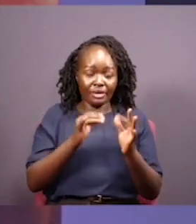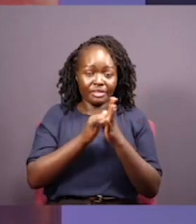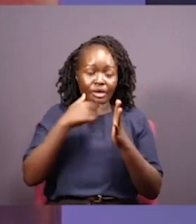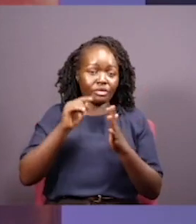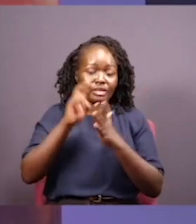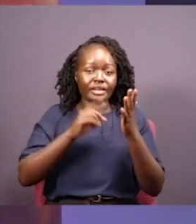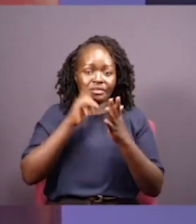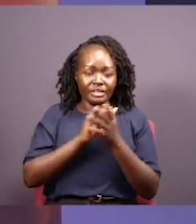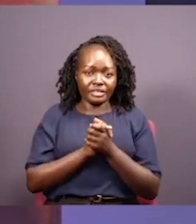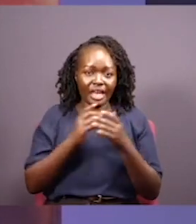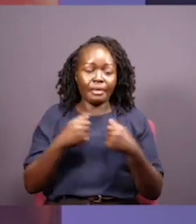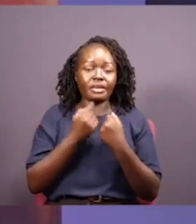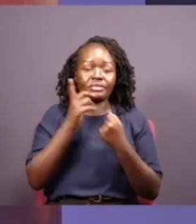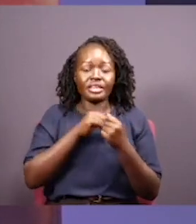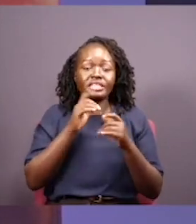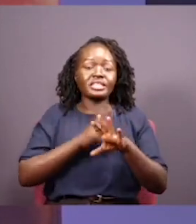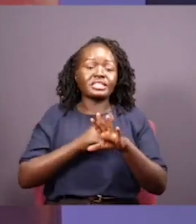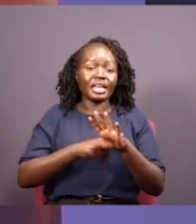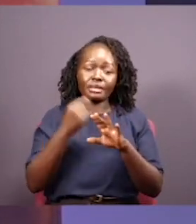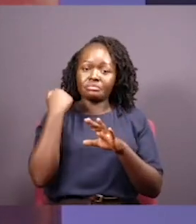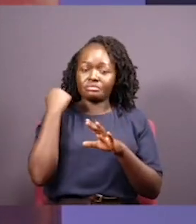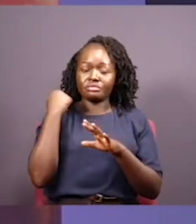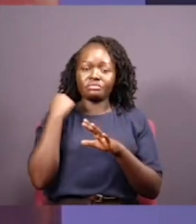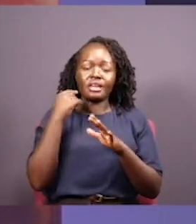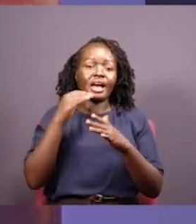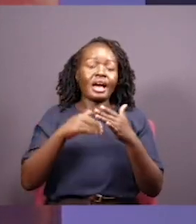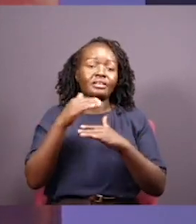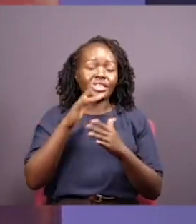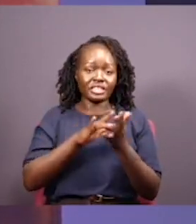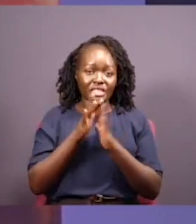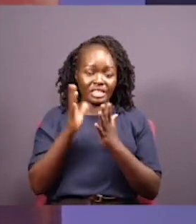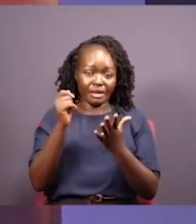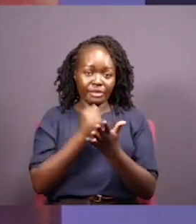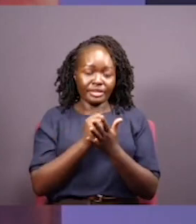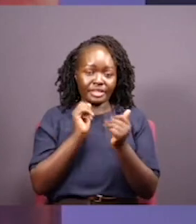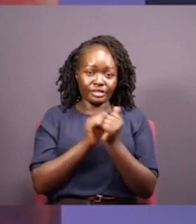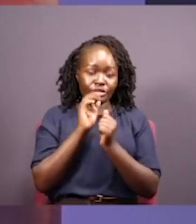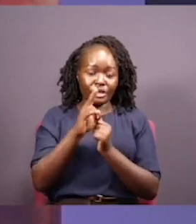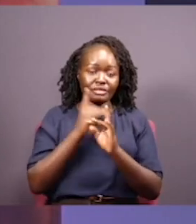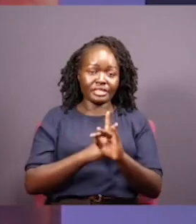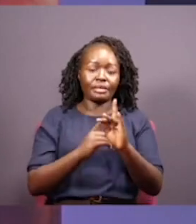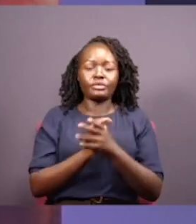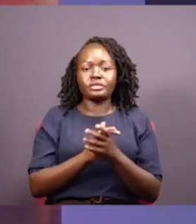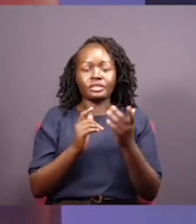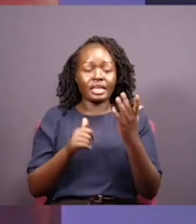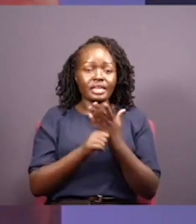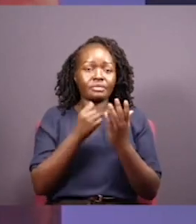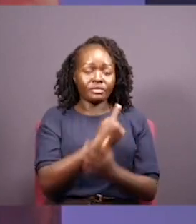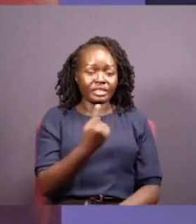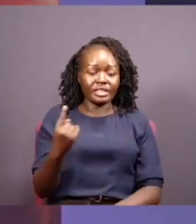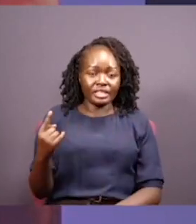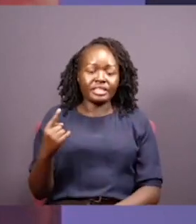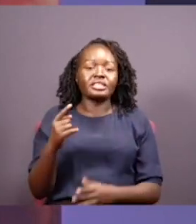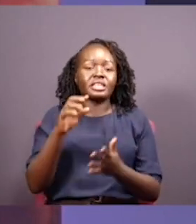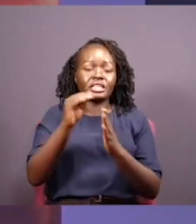place sometime after Jesus had appointed the 12 apostles. The name of each of those 12 are listed in